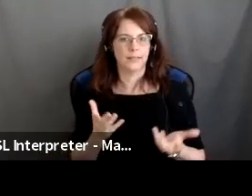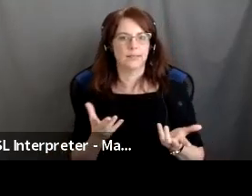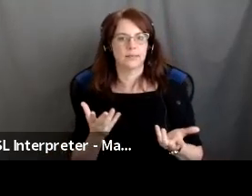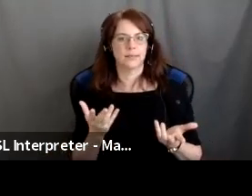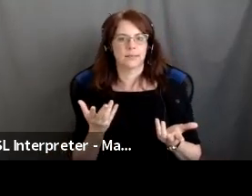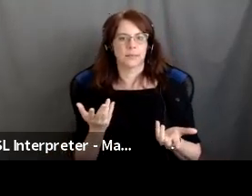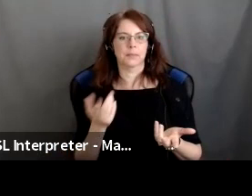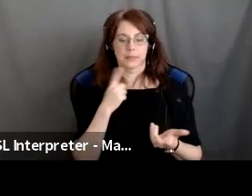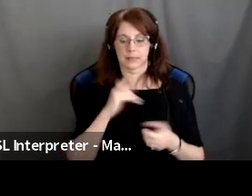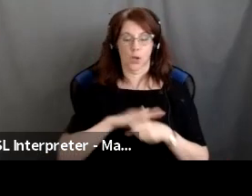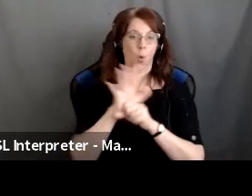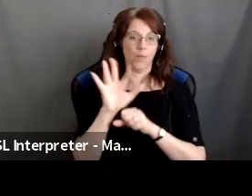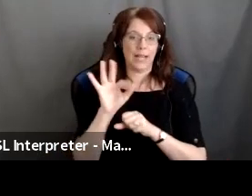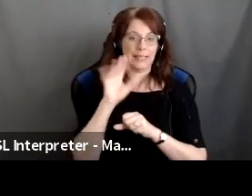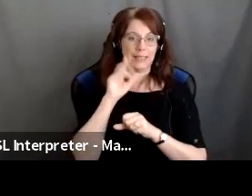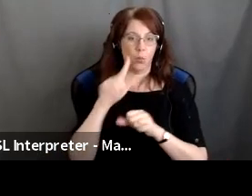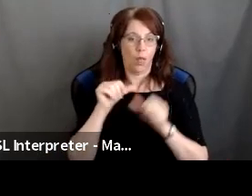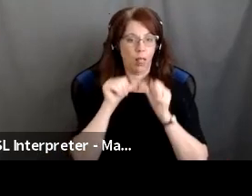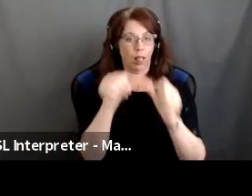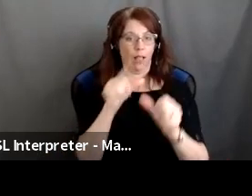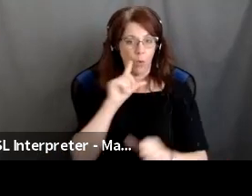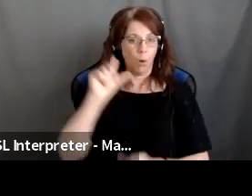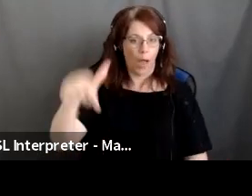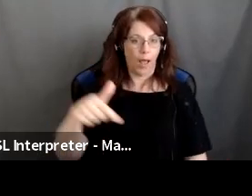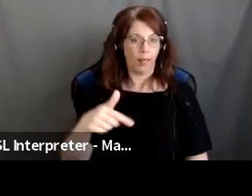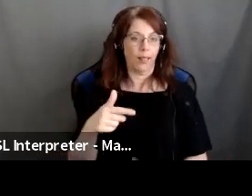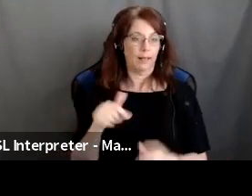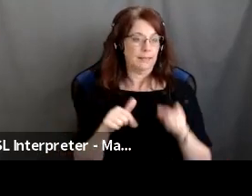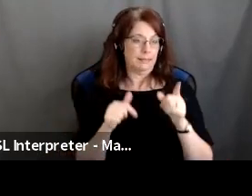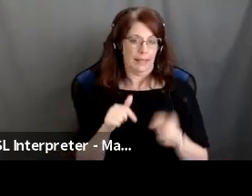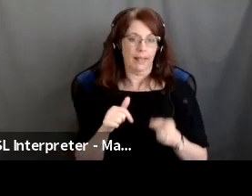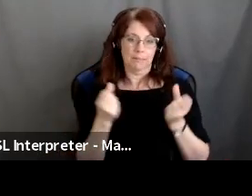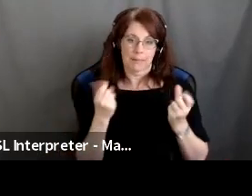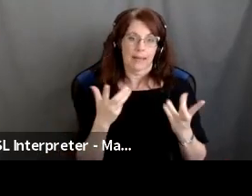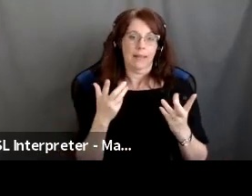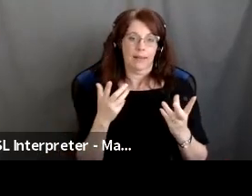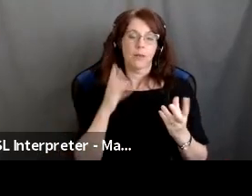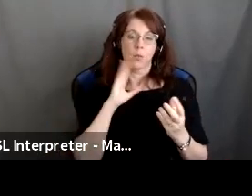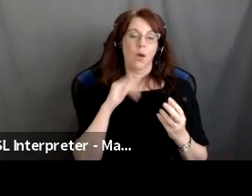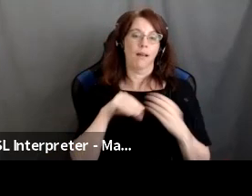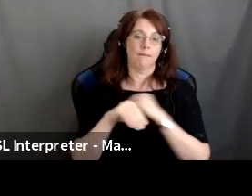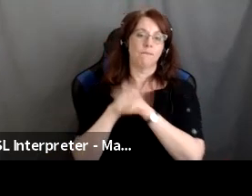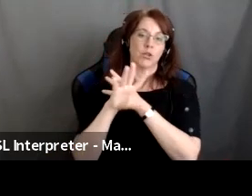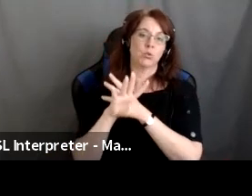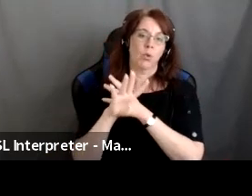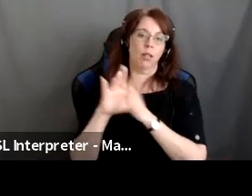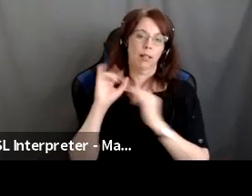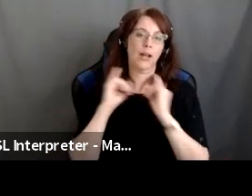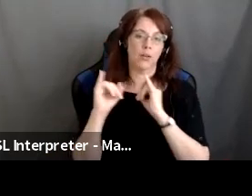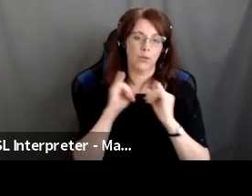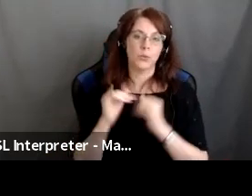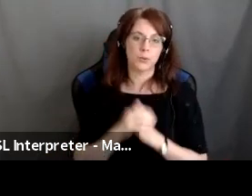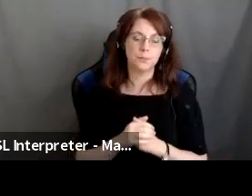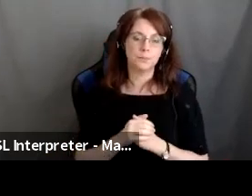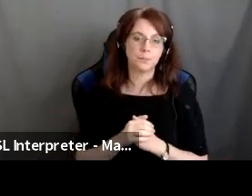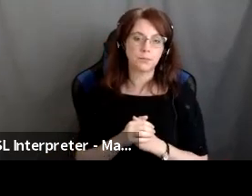COVID-19 is going to be around for a while, and a lot of these, like I said earlier, are going to be virtual interviews. You want to make sure